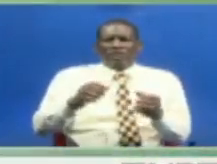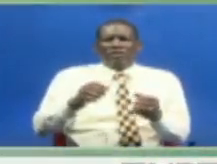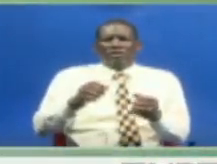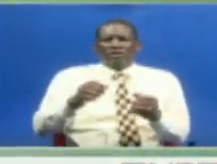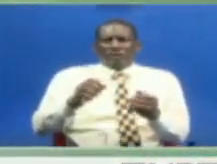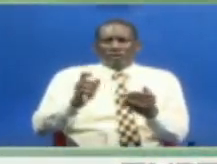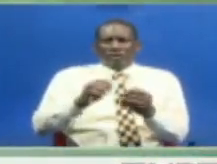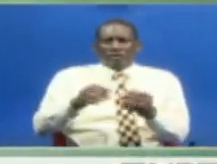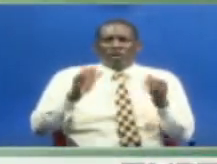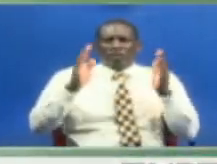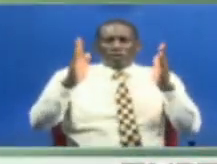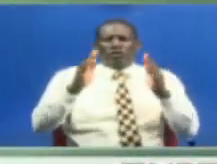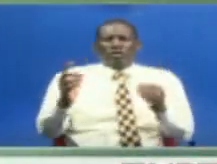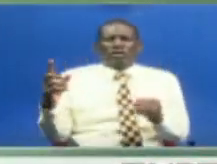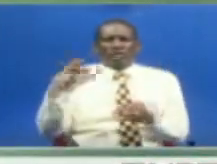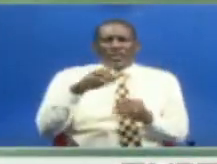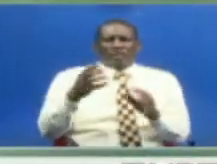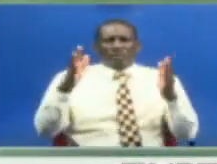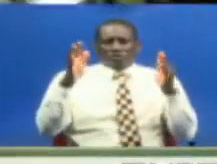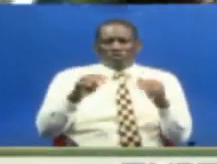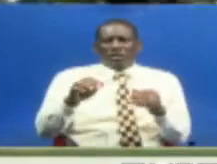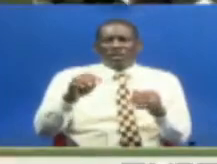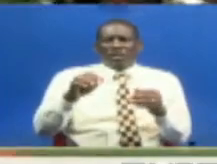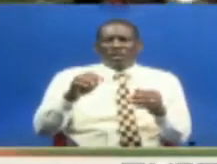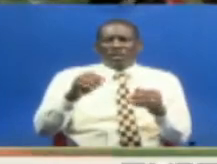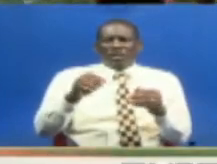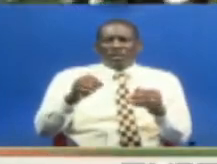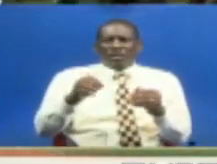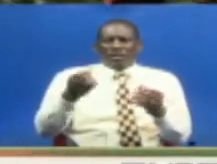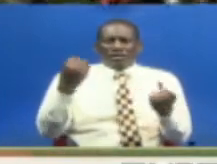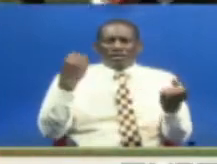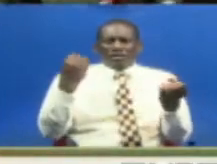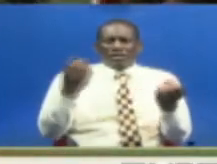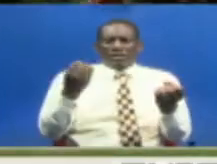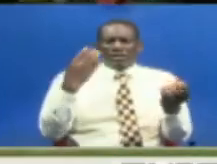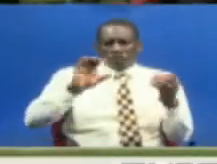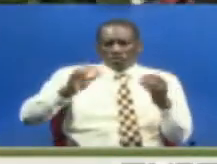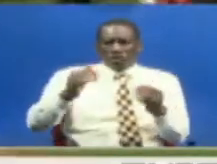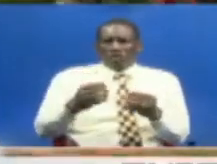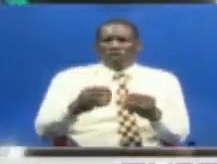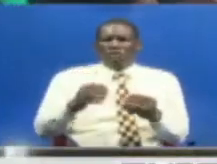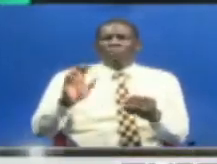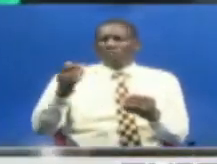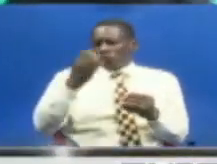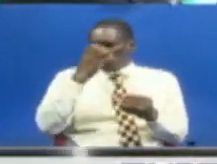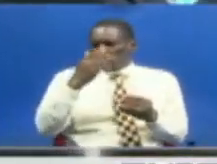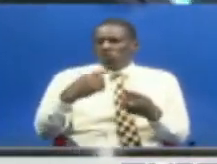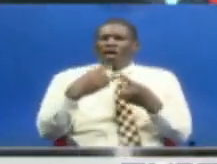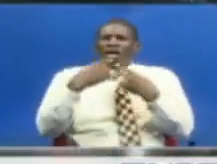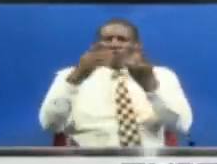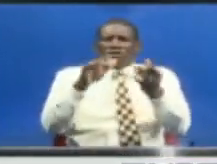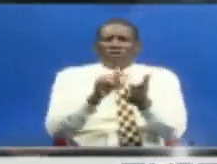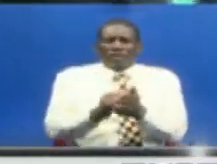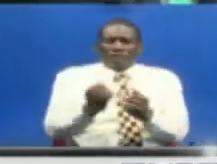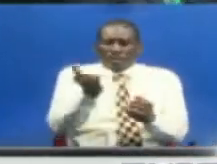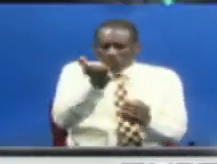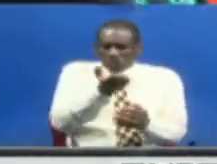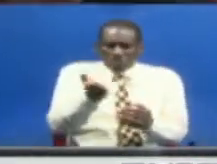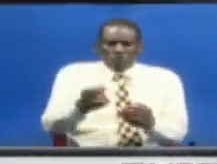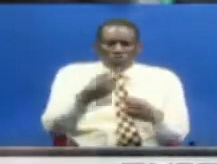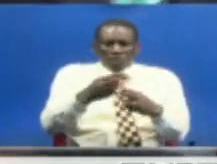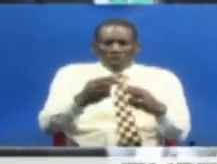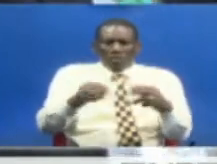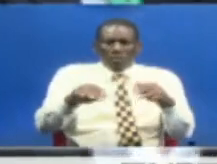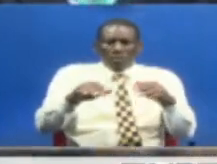the Mashujaa Day celebrations in Kericho County, President William Ruto announced that the stadium will be renamed after the athlete in honor of the